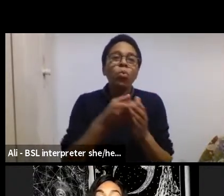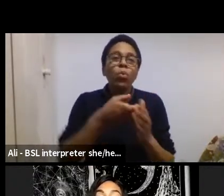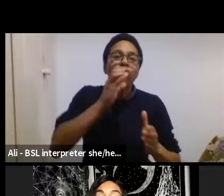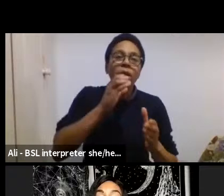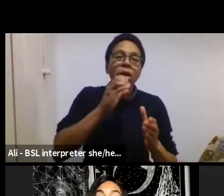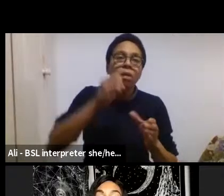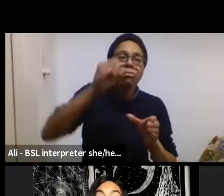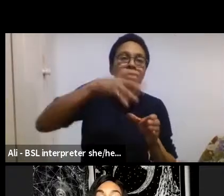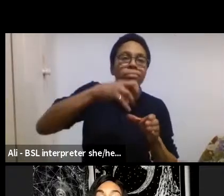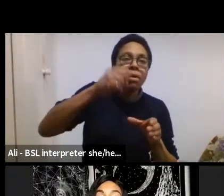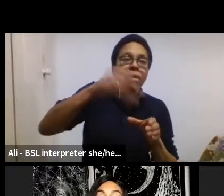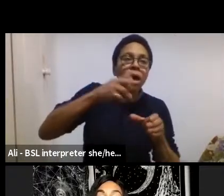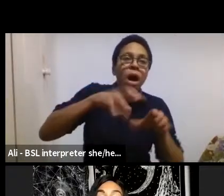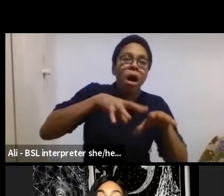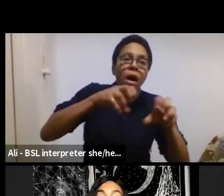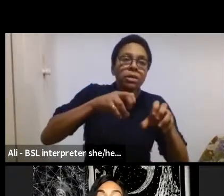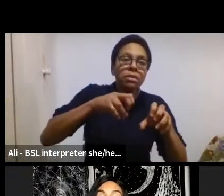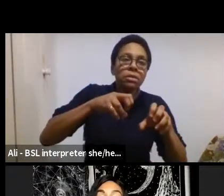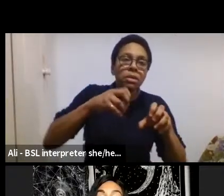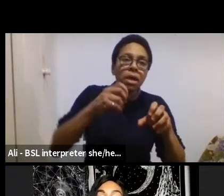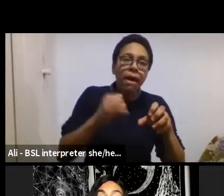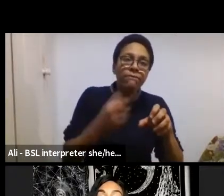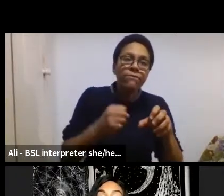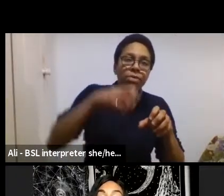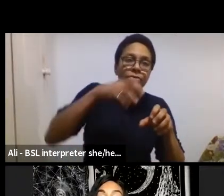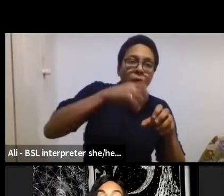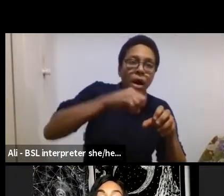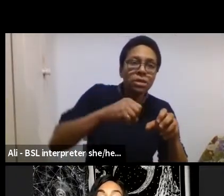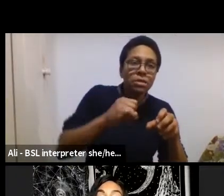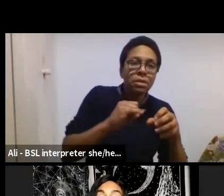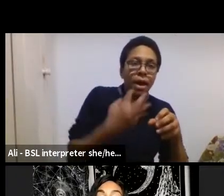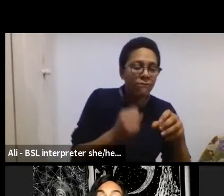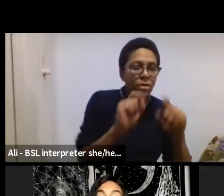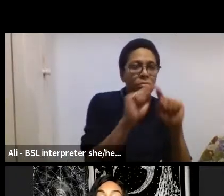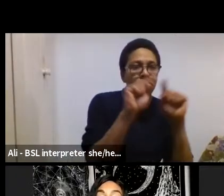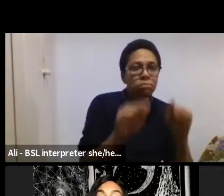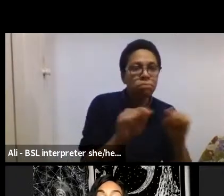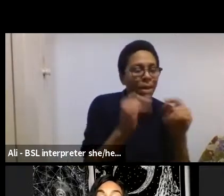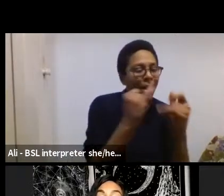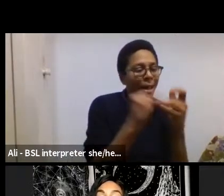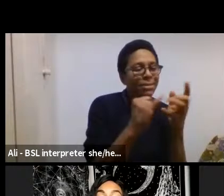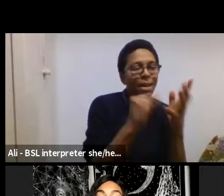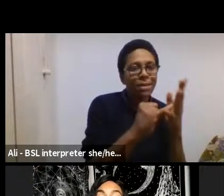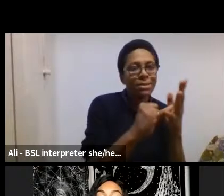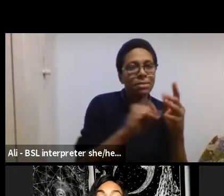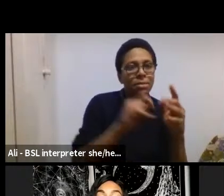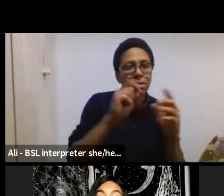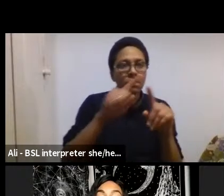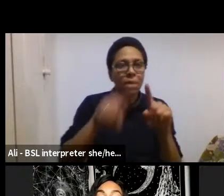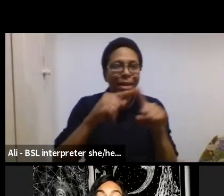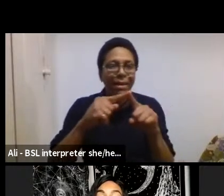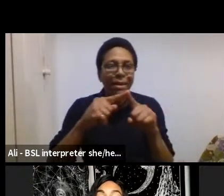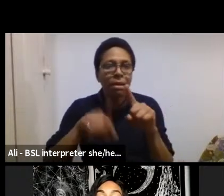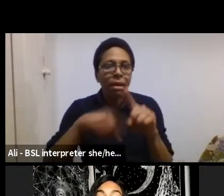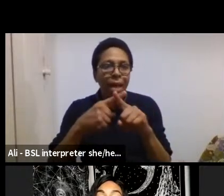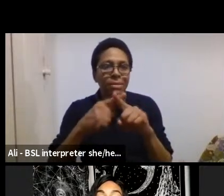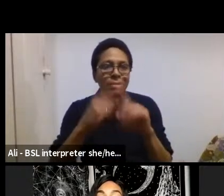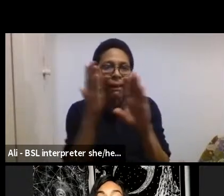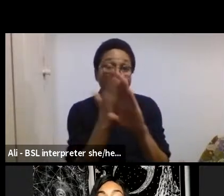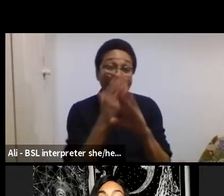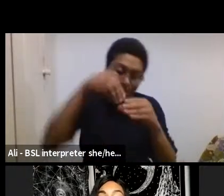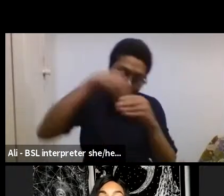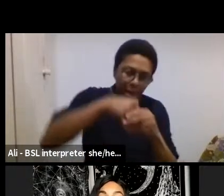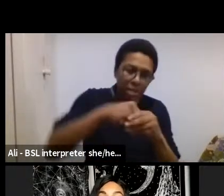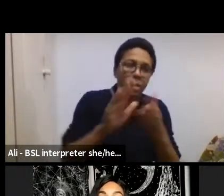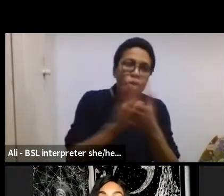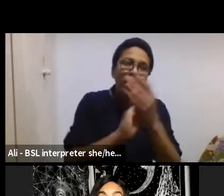it. So in being included in the LGBT community from that point of view is a way to start understanding, start getting